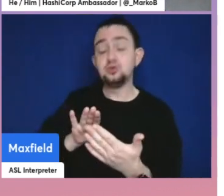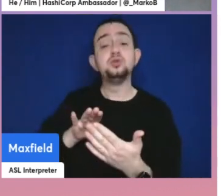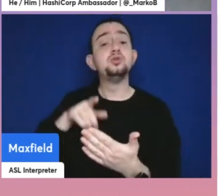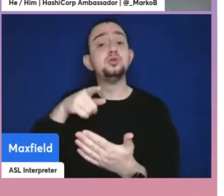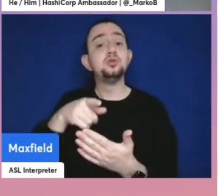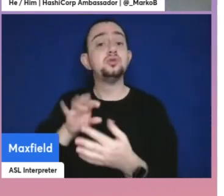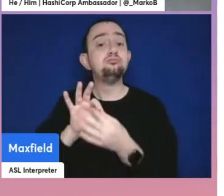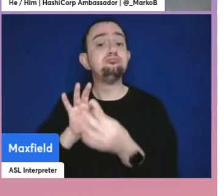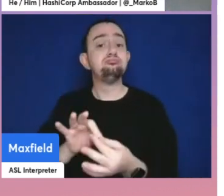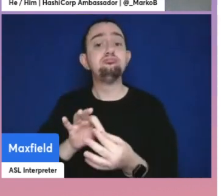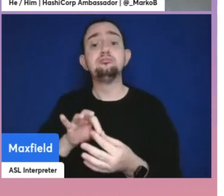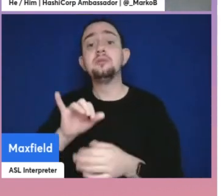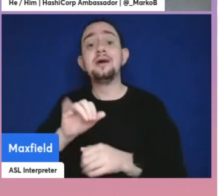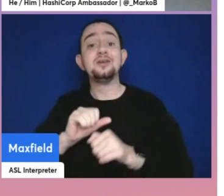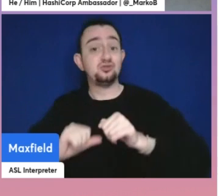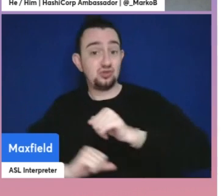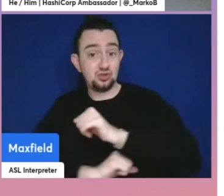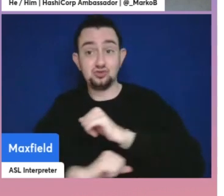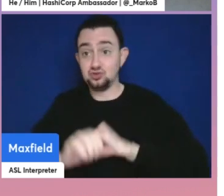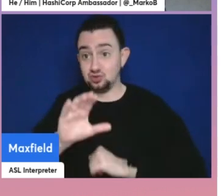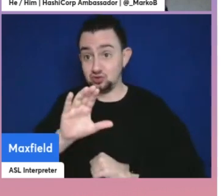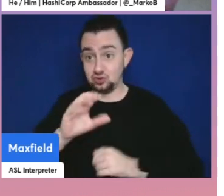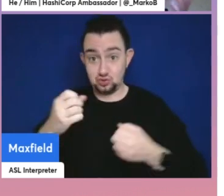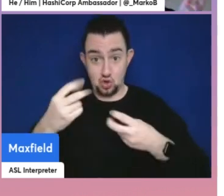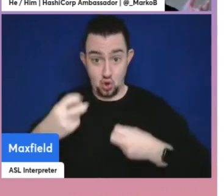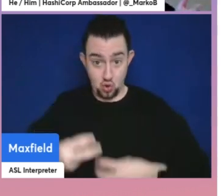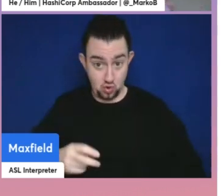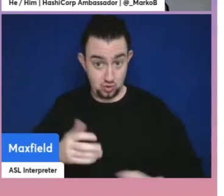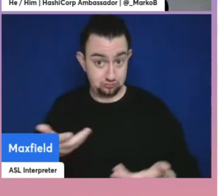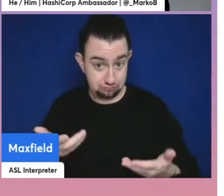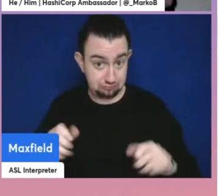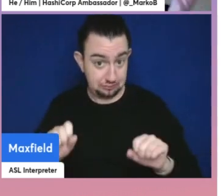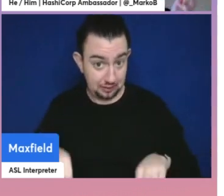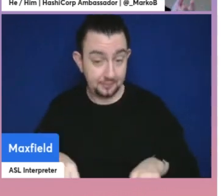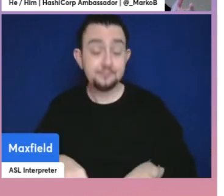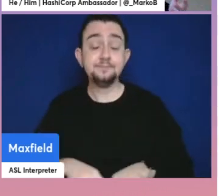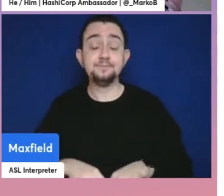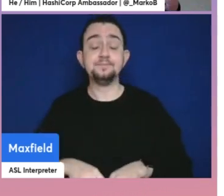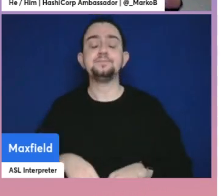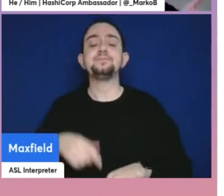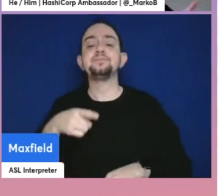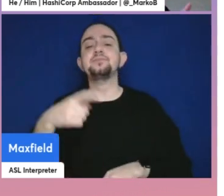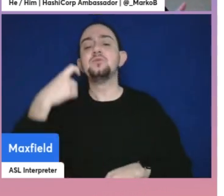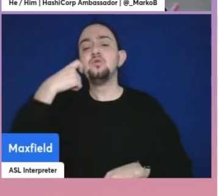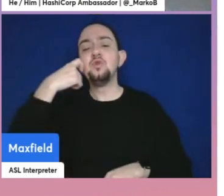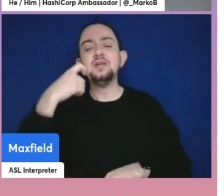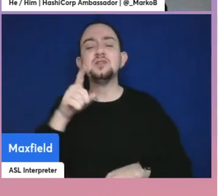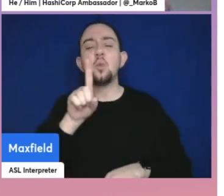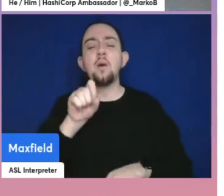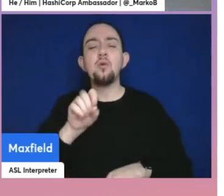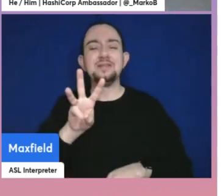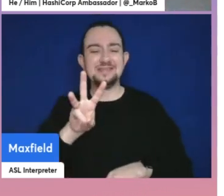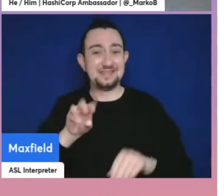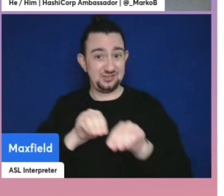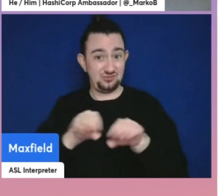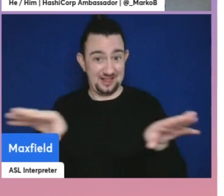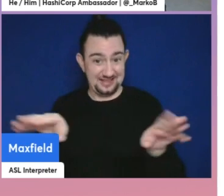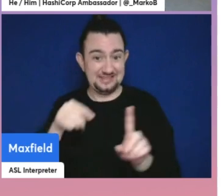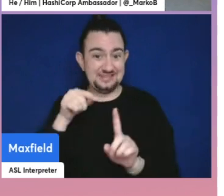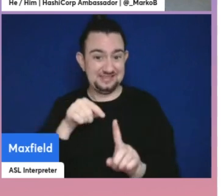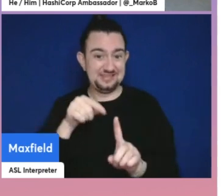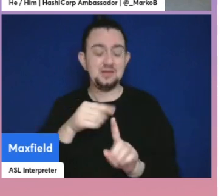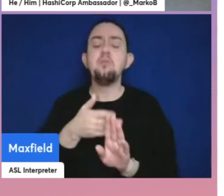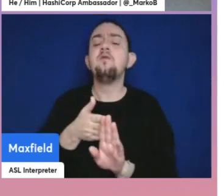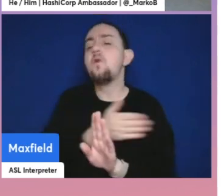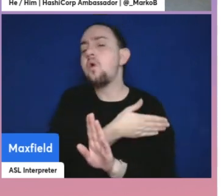infrastructure as a code? And, up to the recent 1.6 release, there wasn't actually a